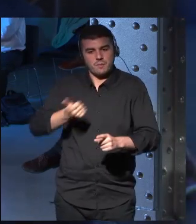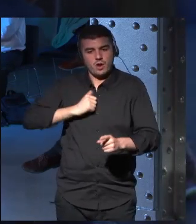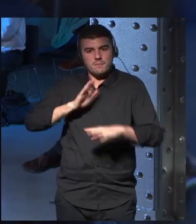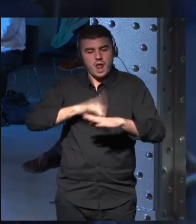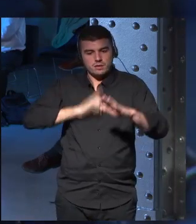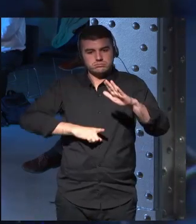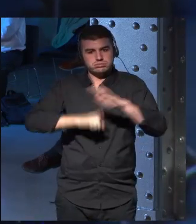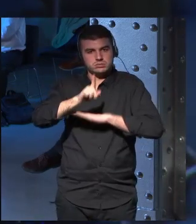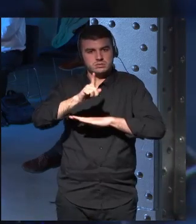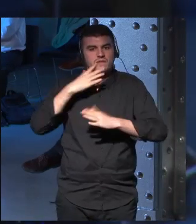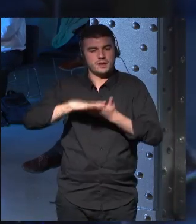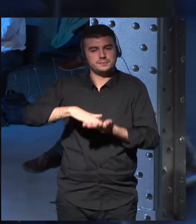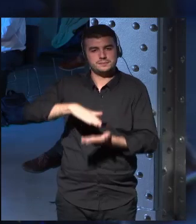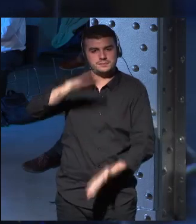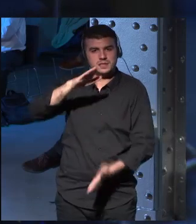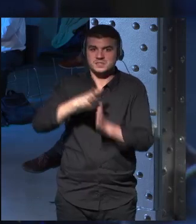balance.